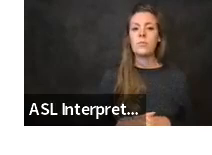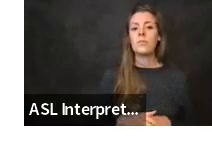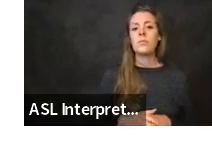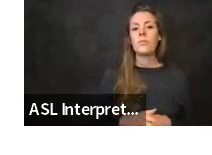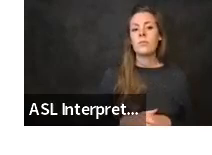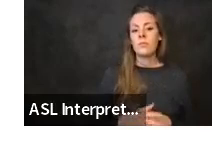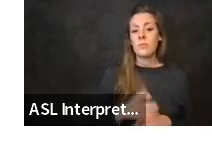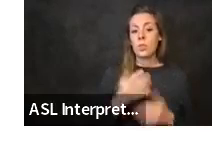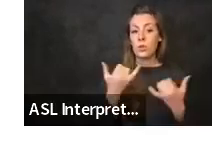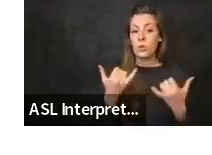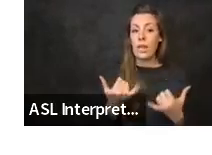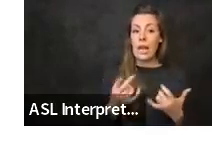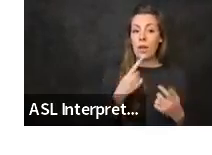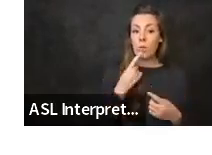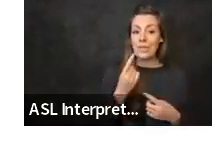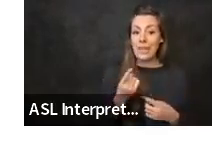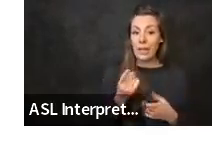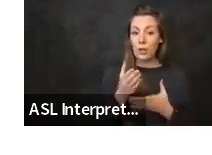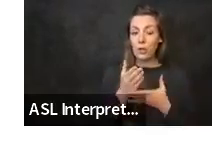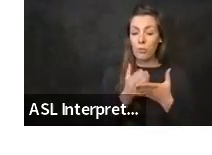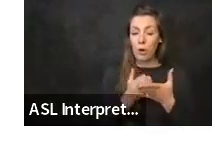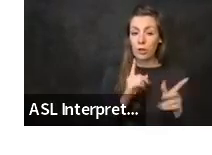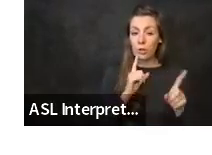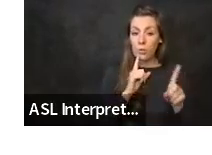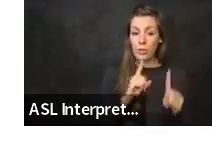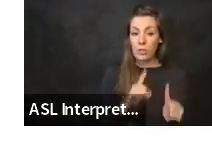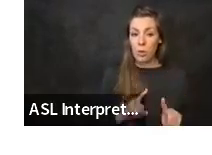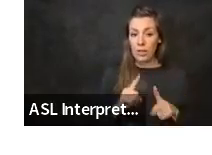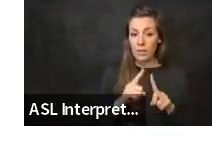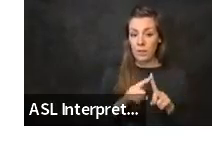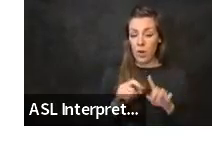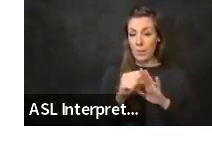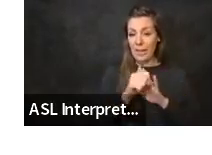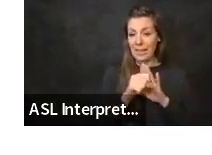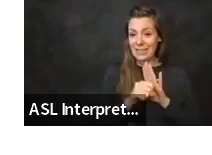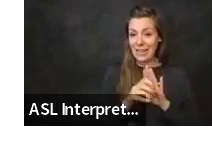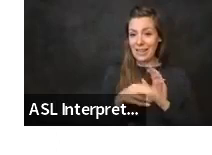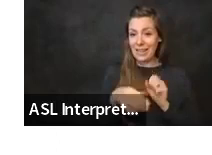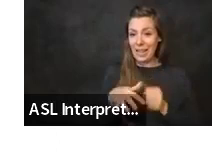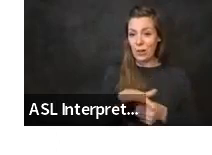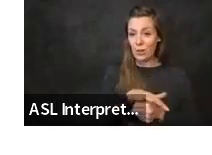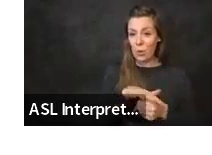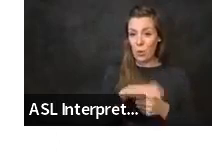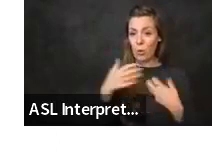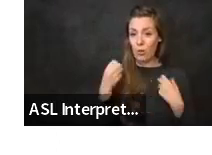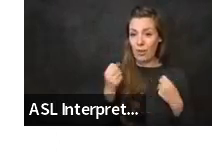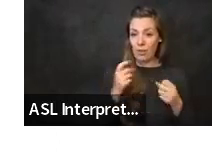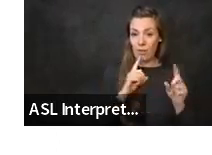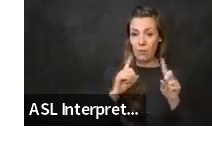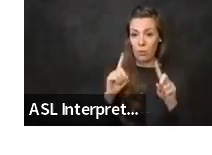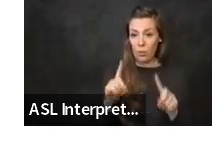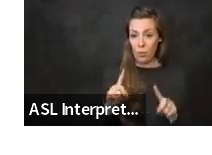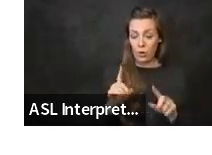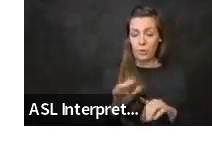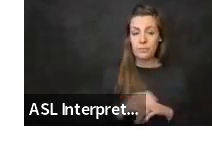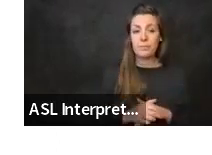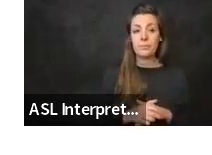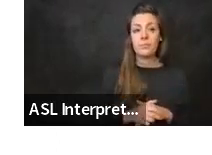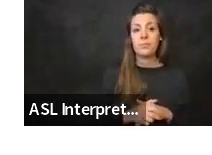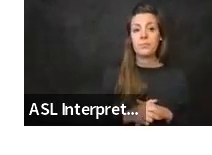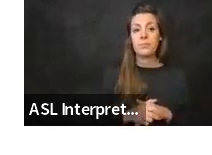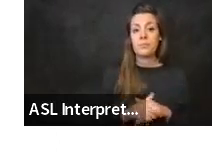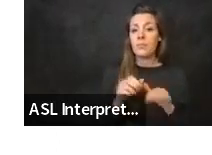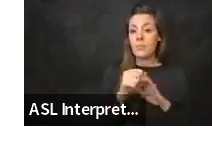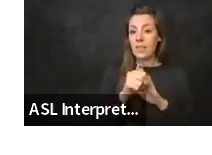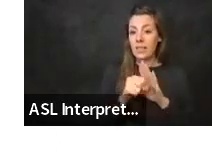partial response in terms of state and local health orders for the Omicron variant. So the state put